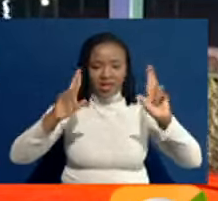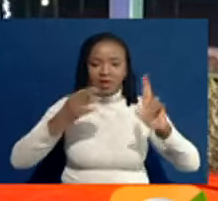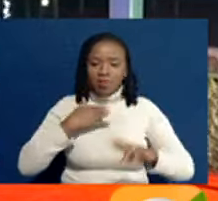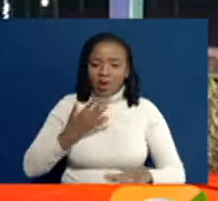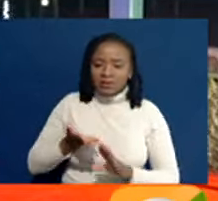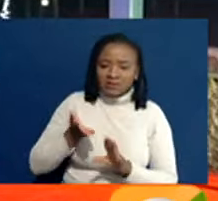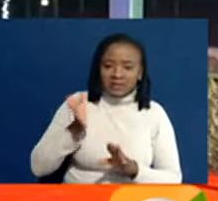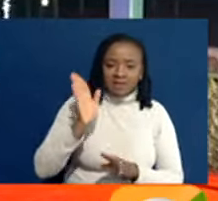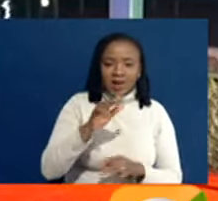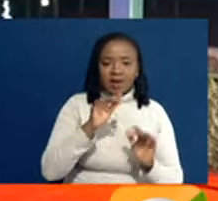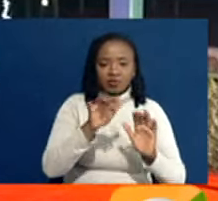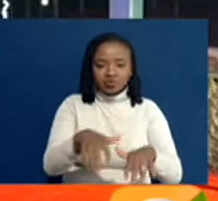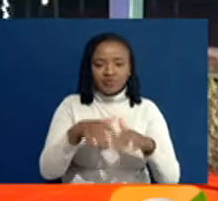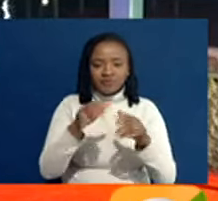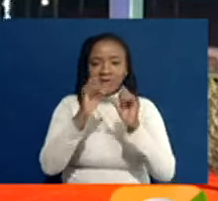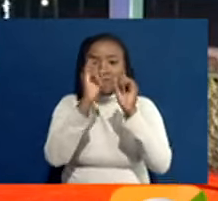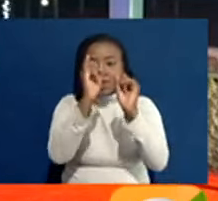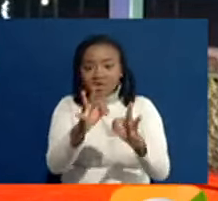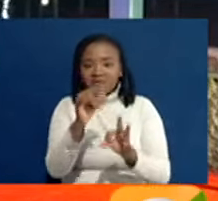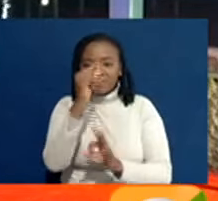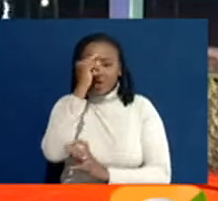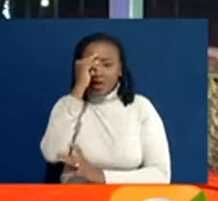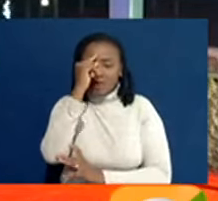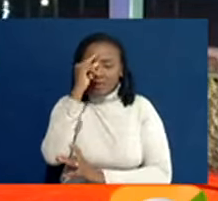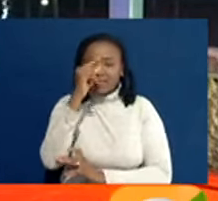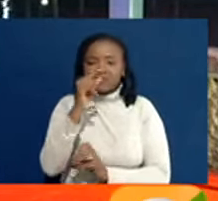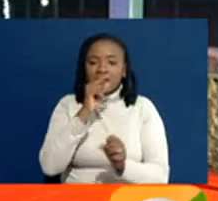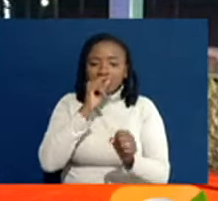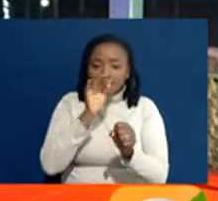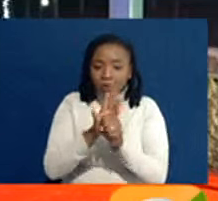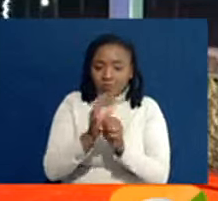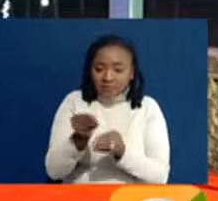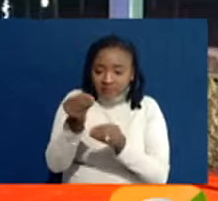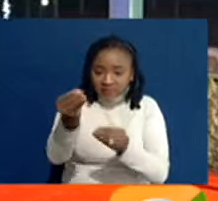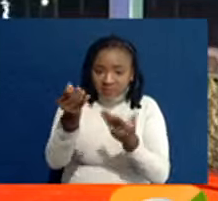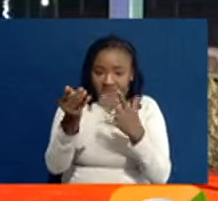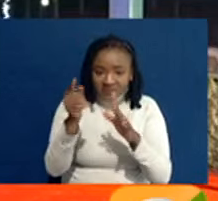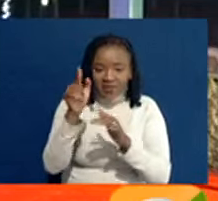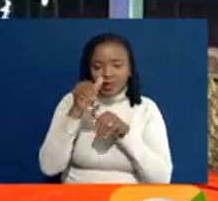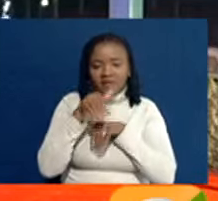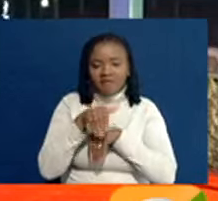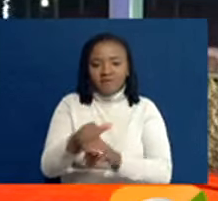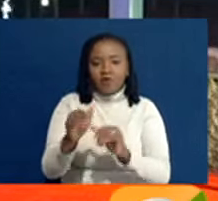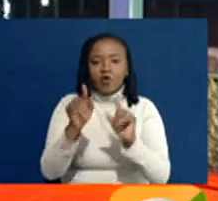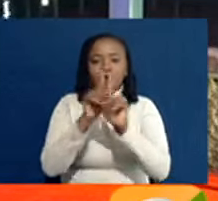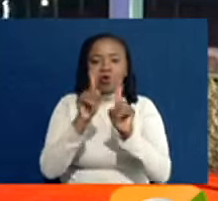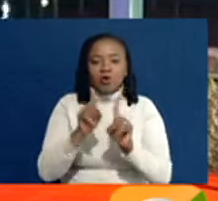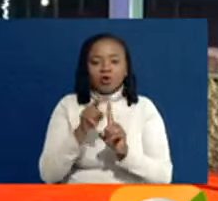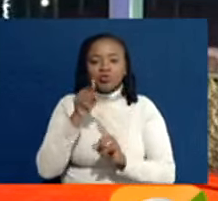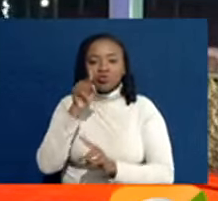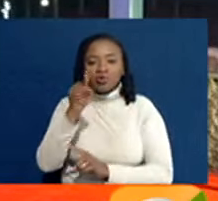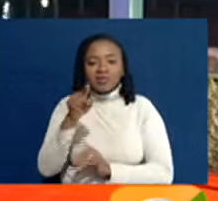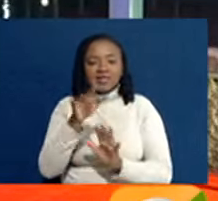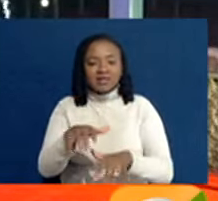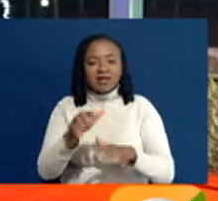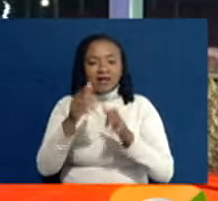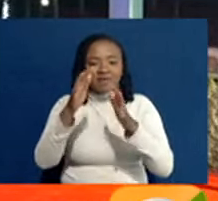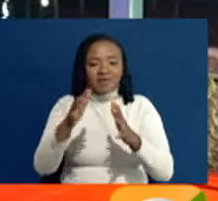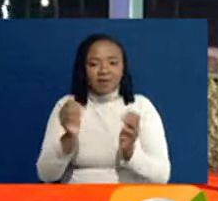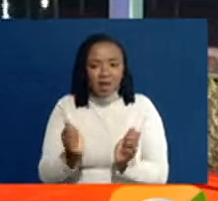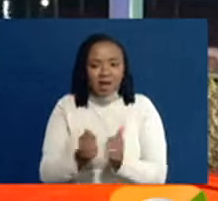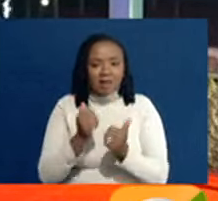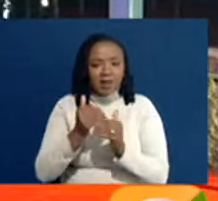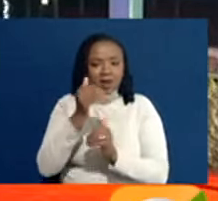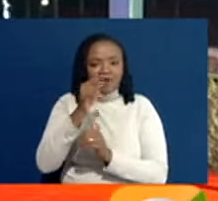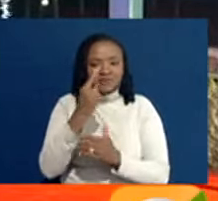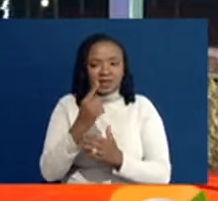farms if the government lives up to its promise. Now, the optimism by the farmers comes more than a week after